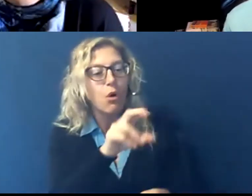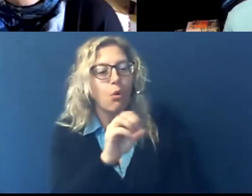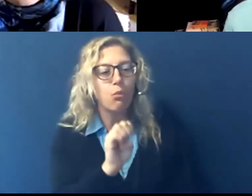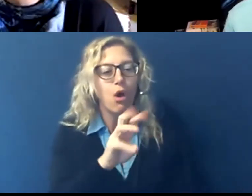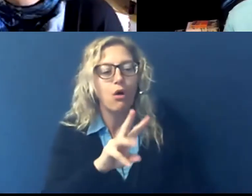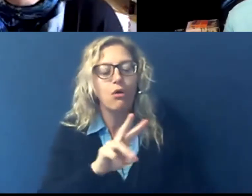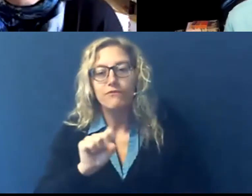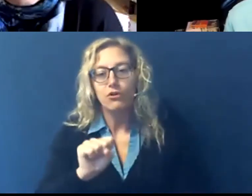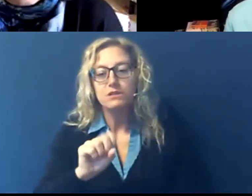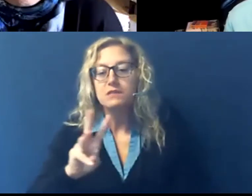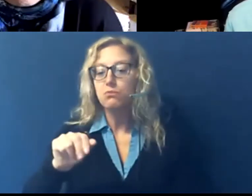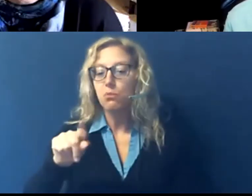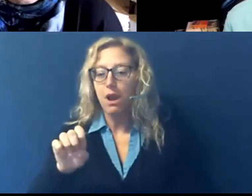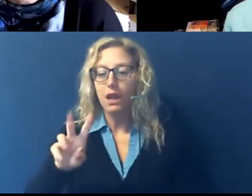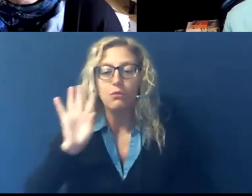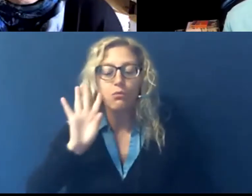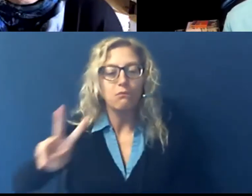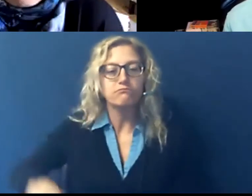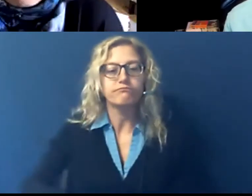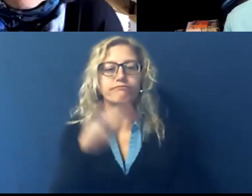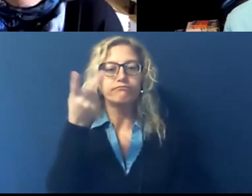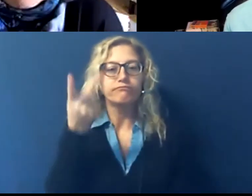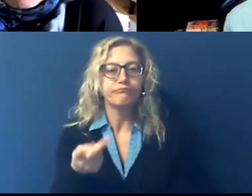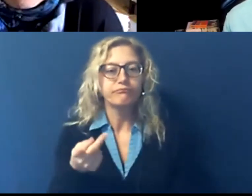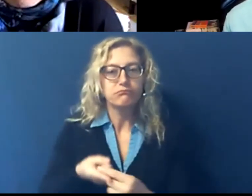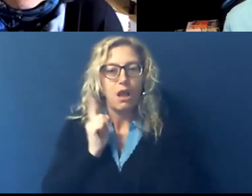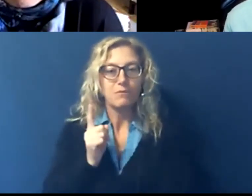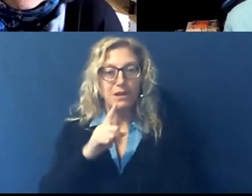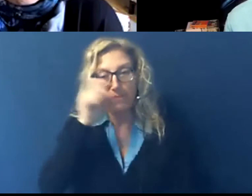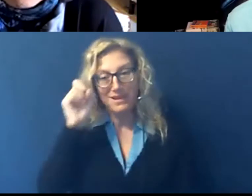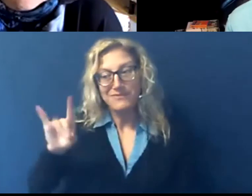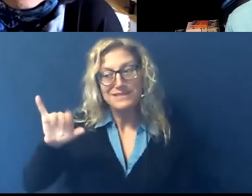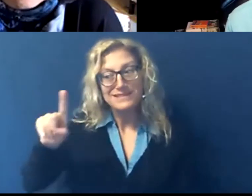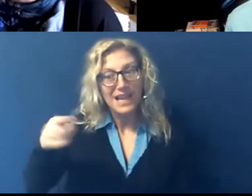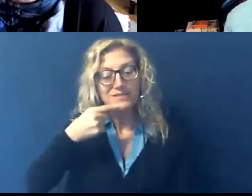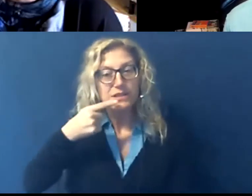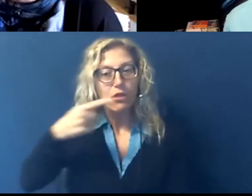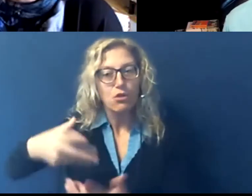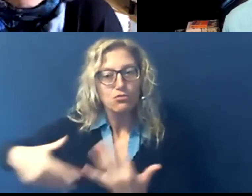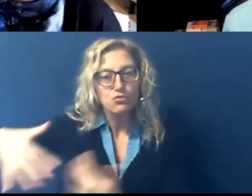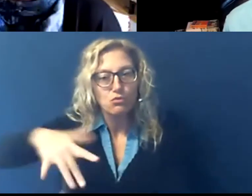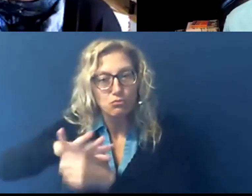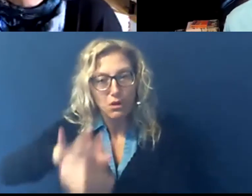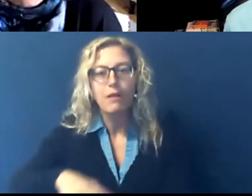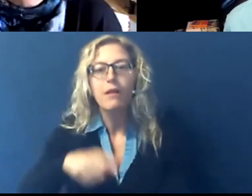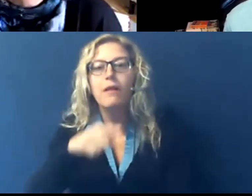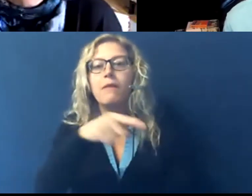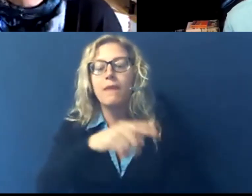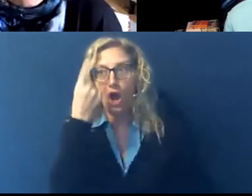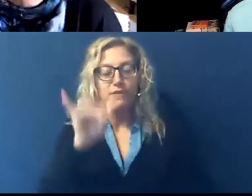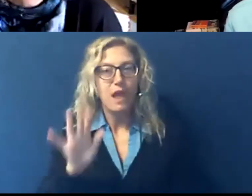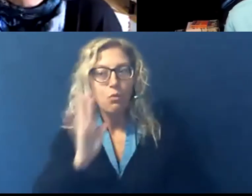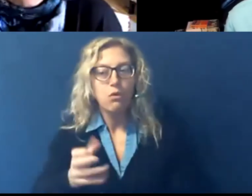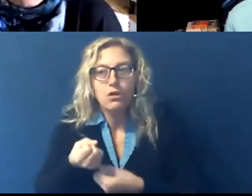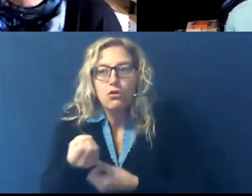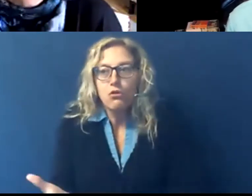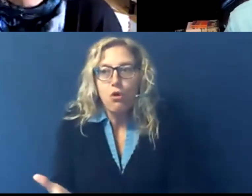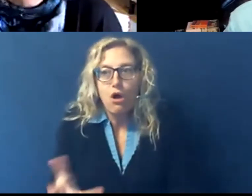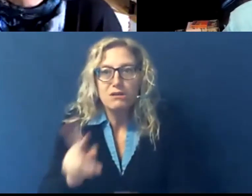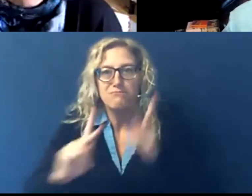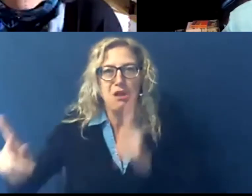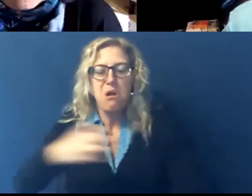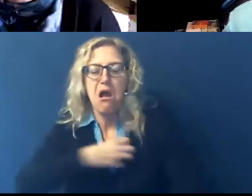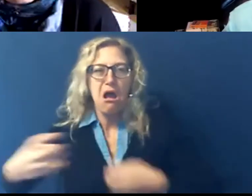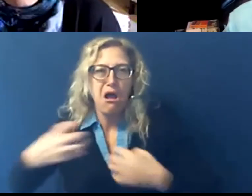reversed. That's in part because of what David said about social pressure. They understand that will create a backlash. But I think what we